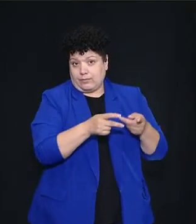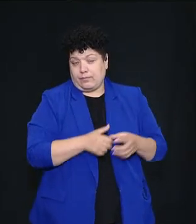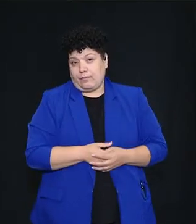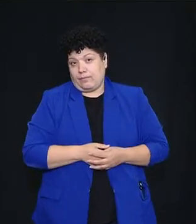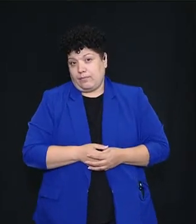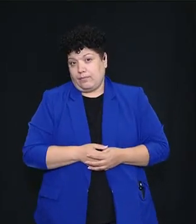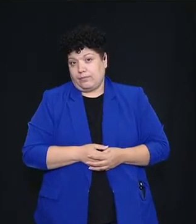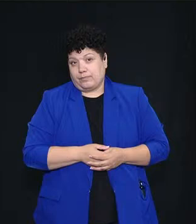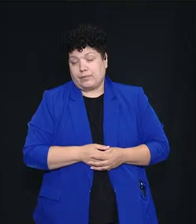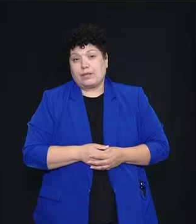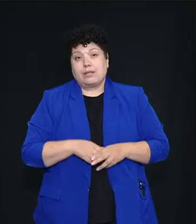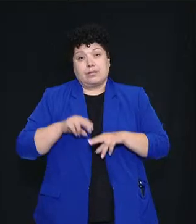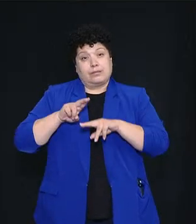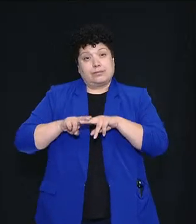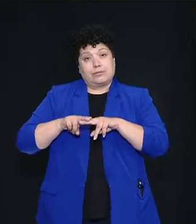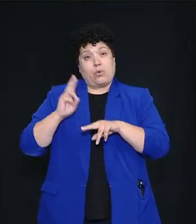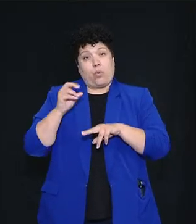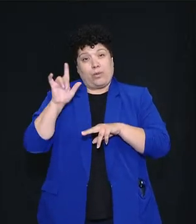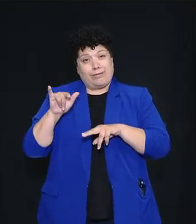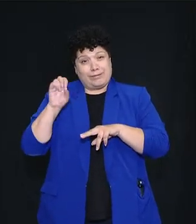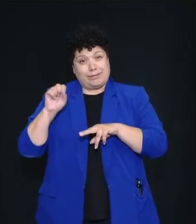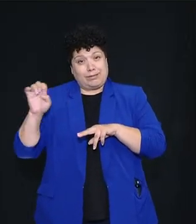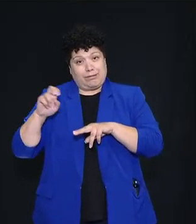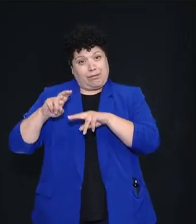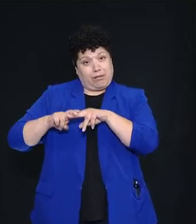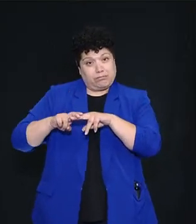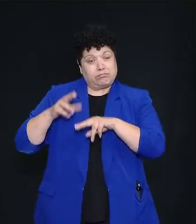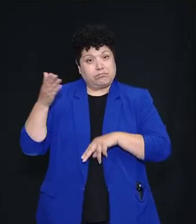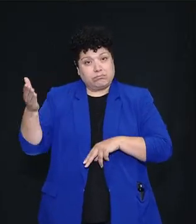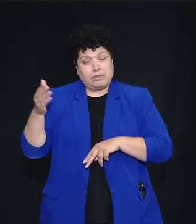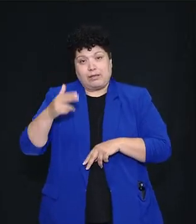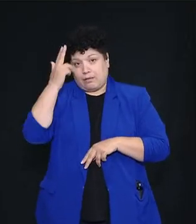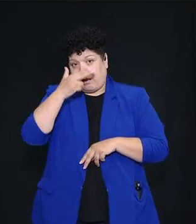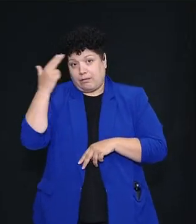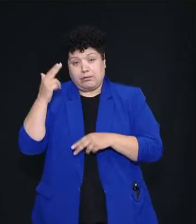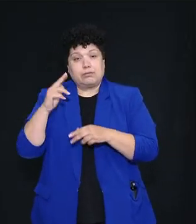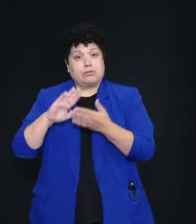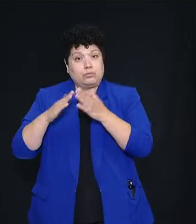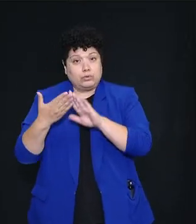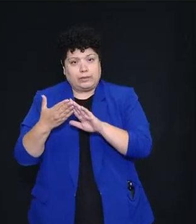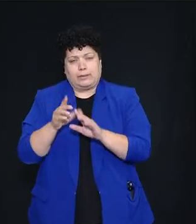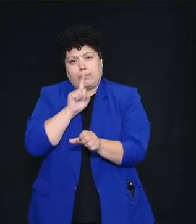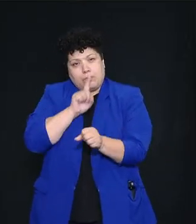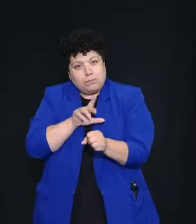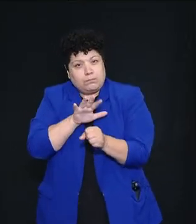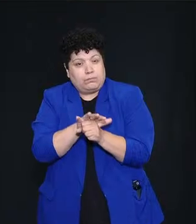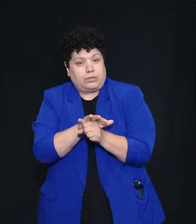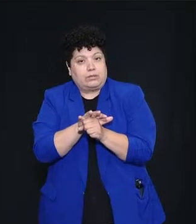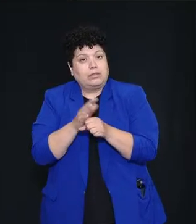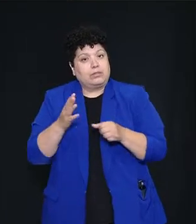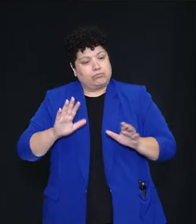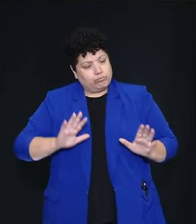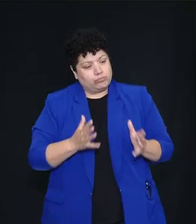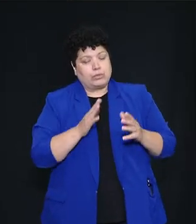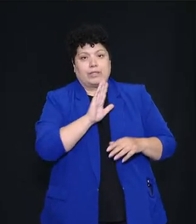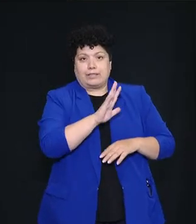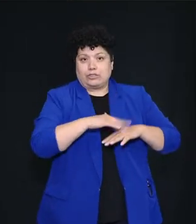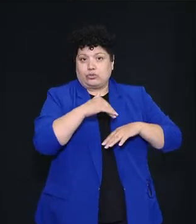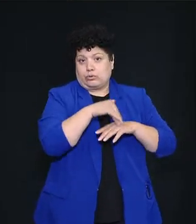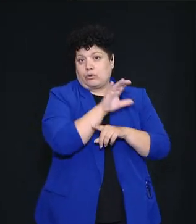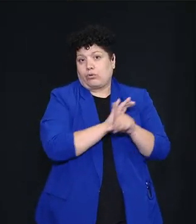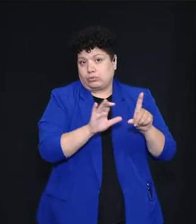The Holy See and the local Catholic communities are concretely committed to promoting Indigenous